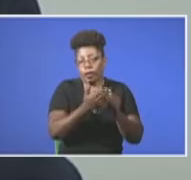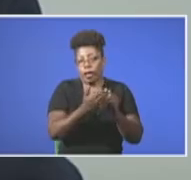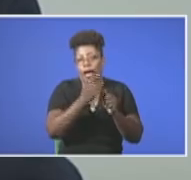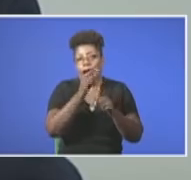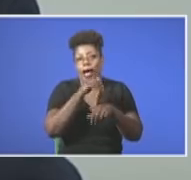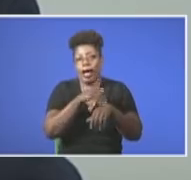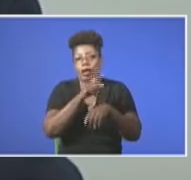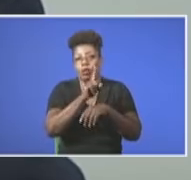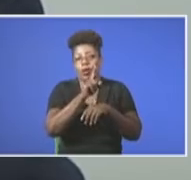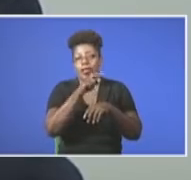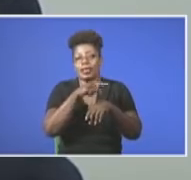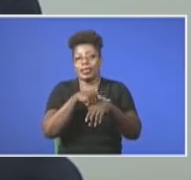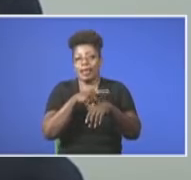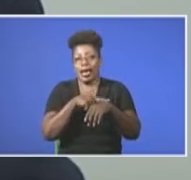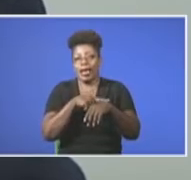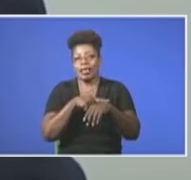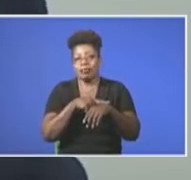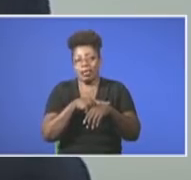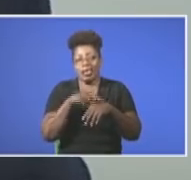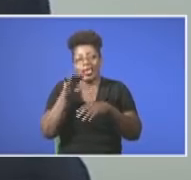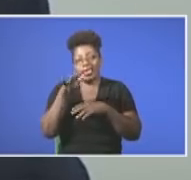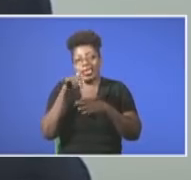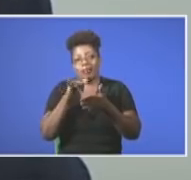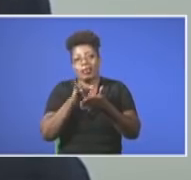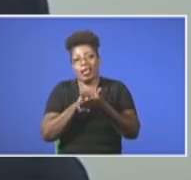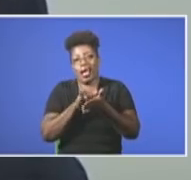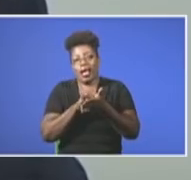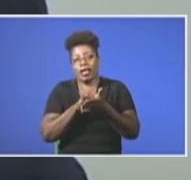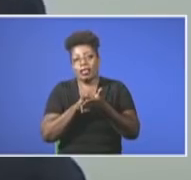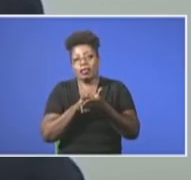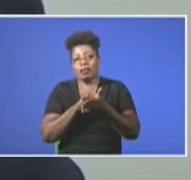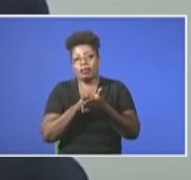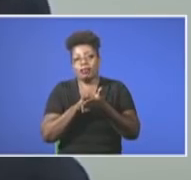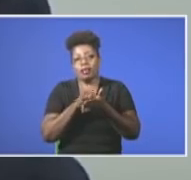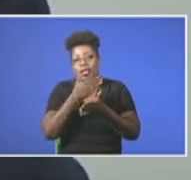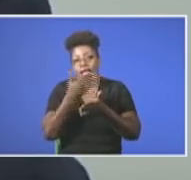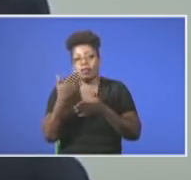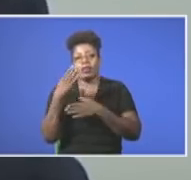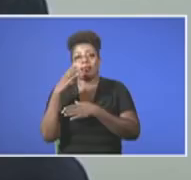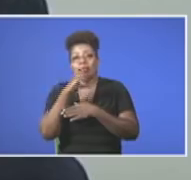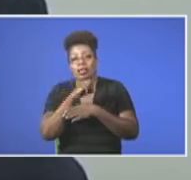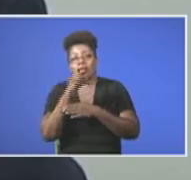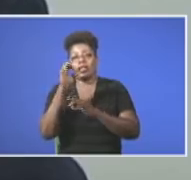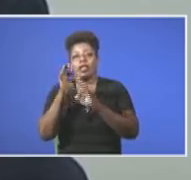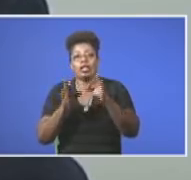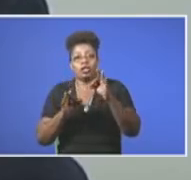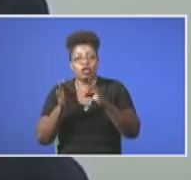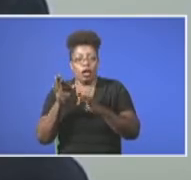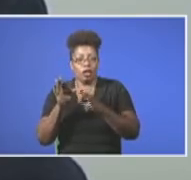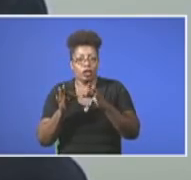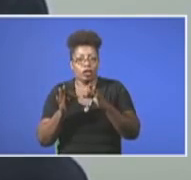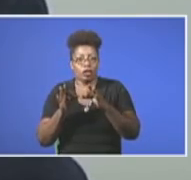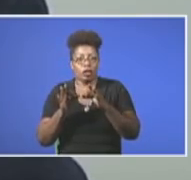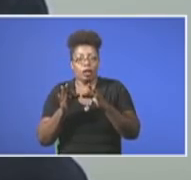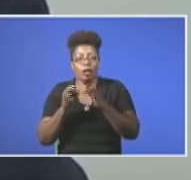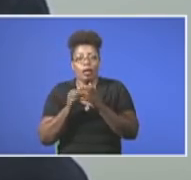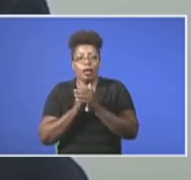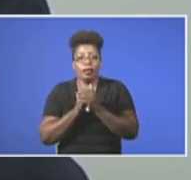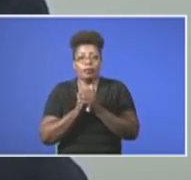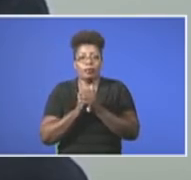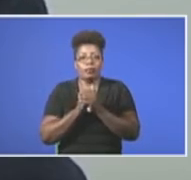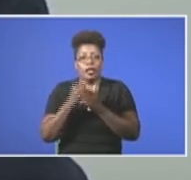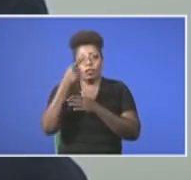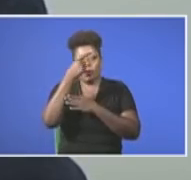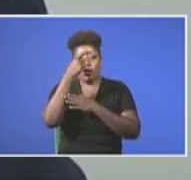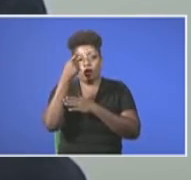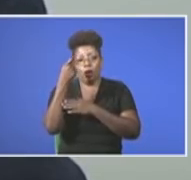that it seemed as if these things were kind of misjudged. But really, it was just because